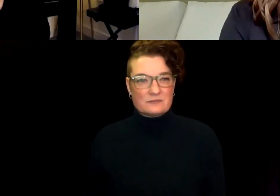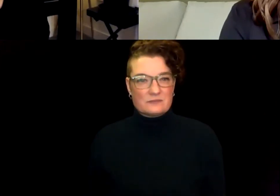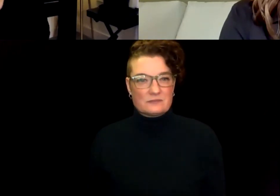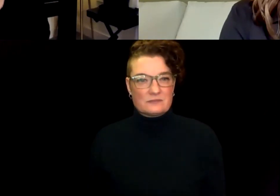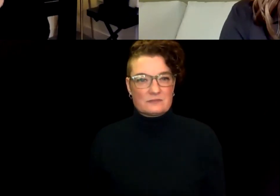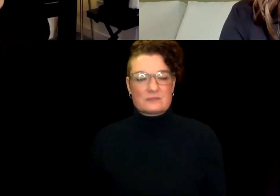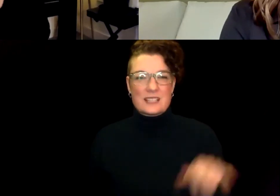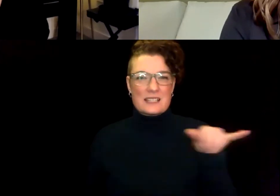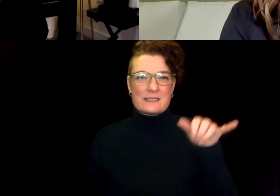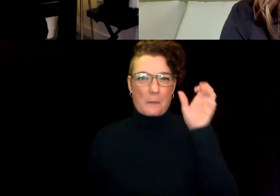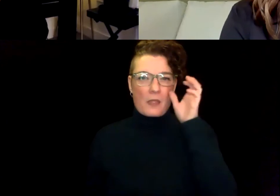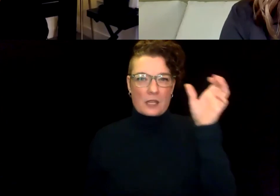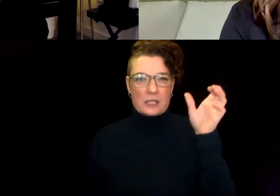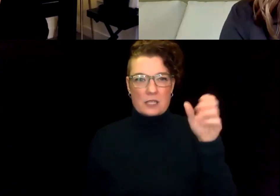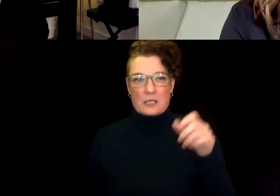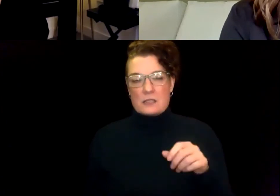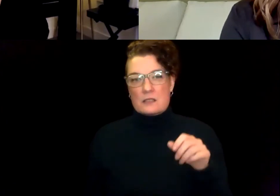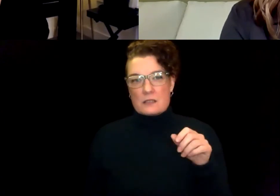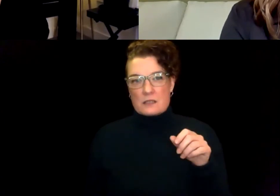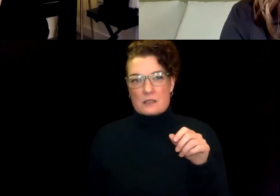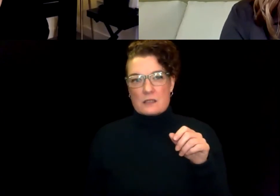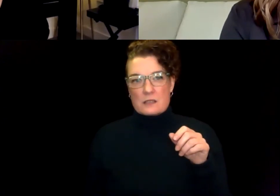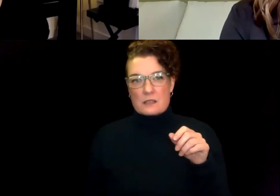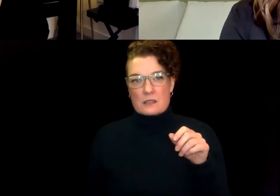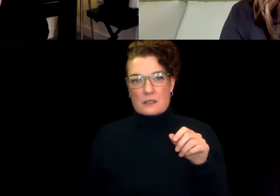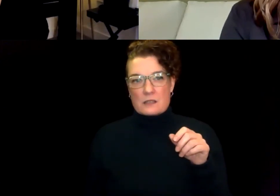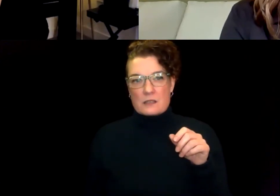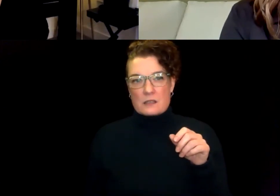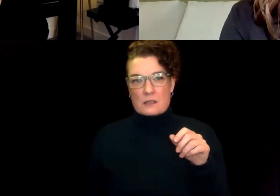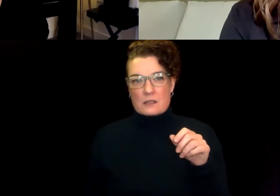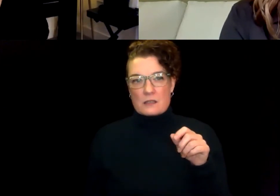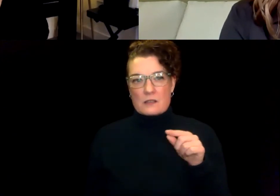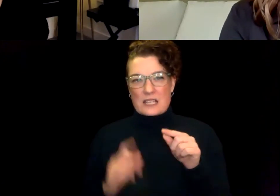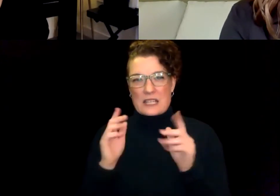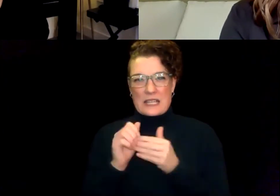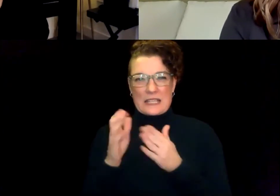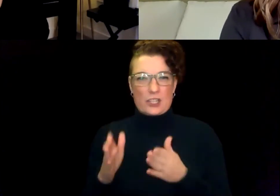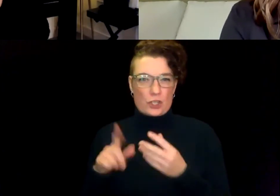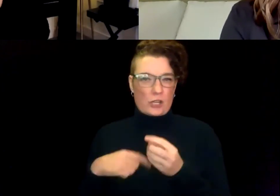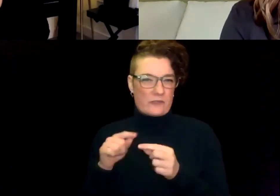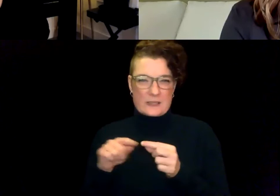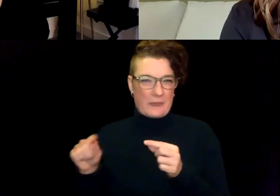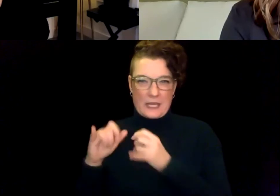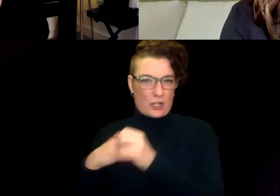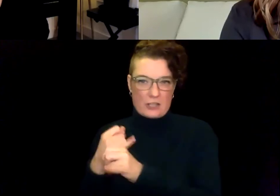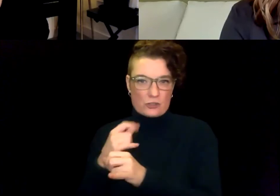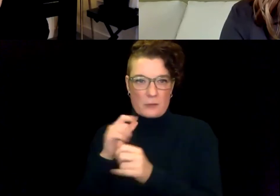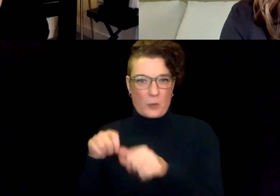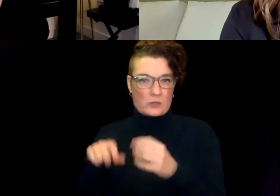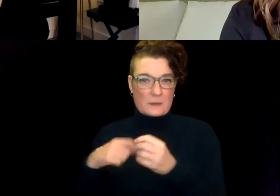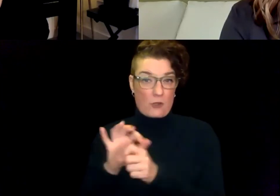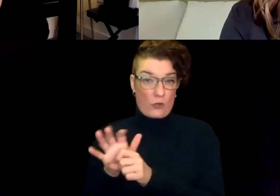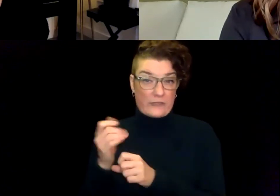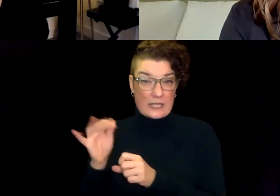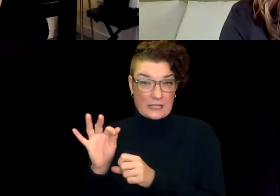Similar idea, like people, when leaders such as Dysautonomia International post about COVID-19, they get comments from patients who have been